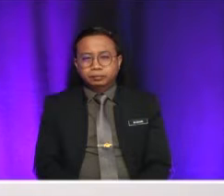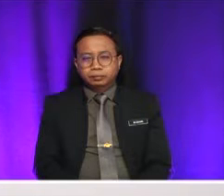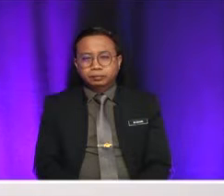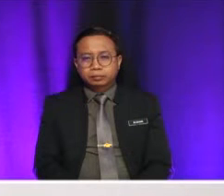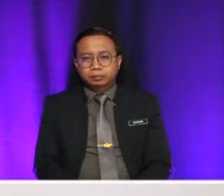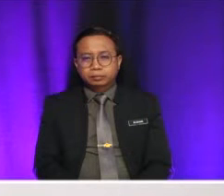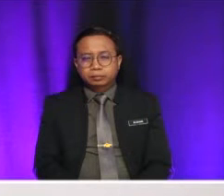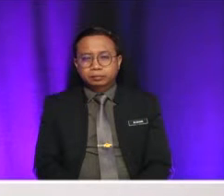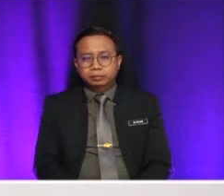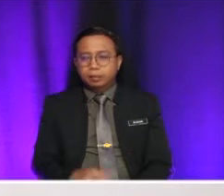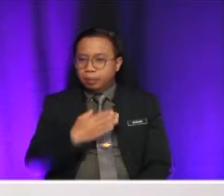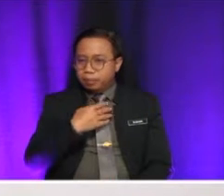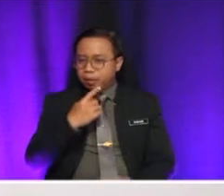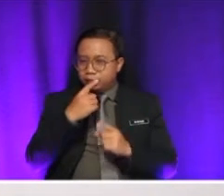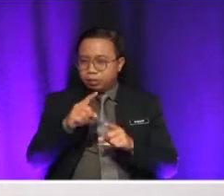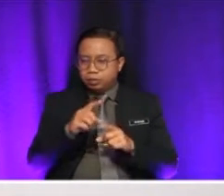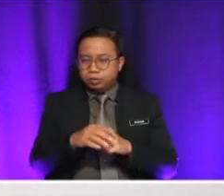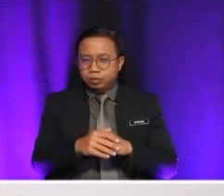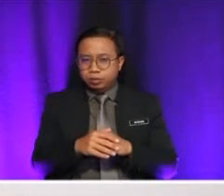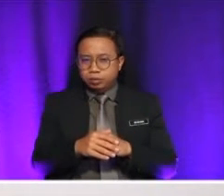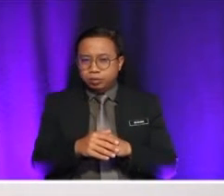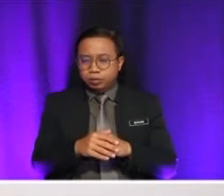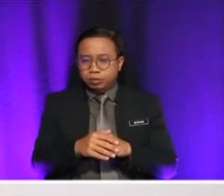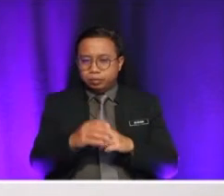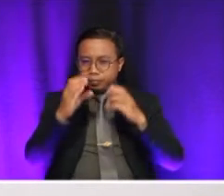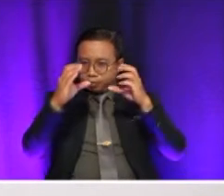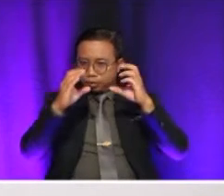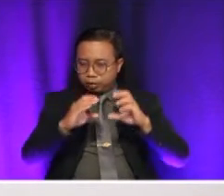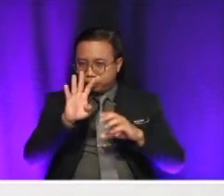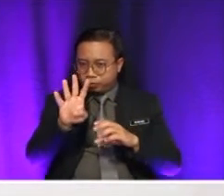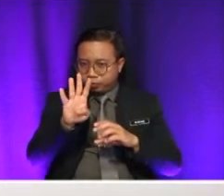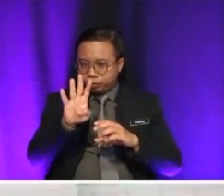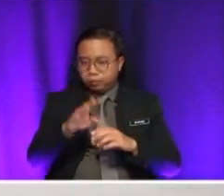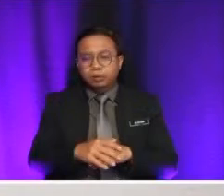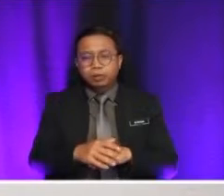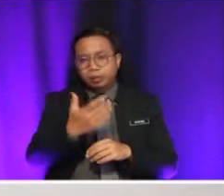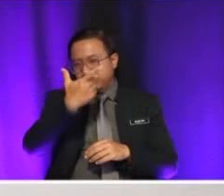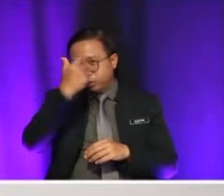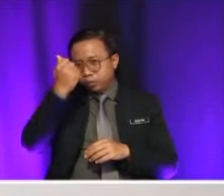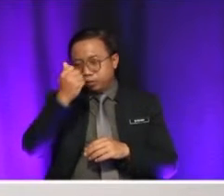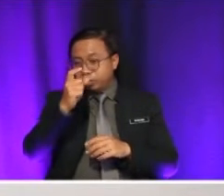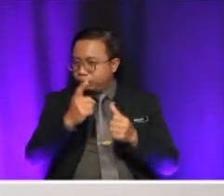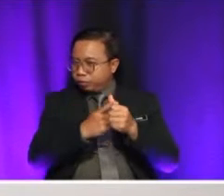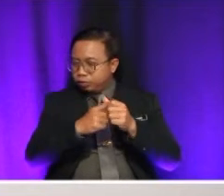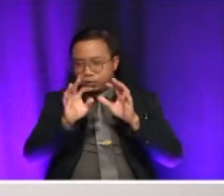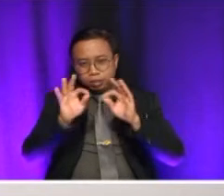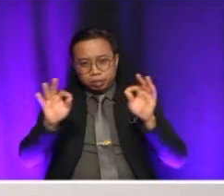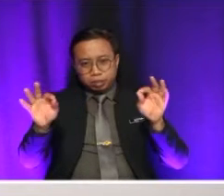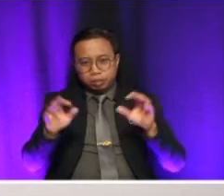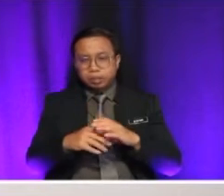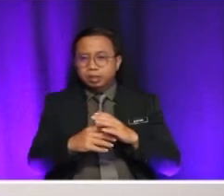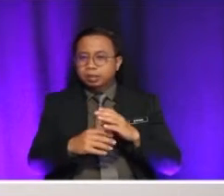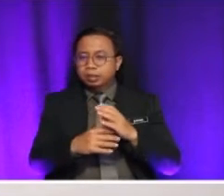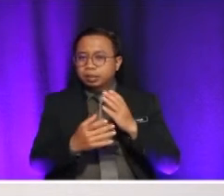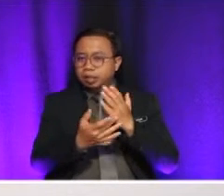My answer would be E for the paragraph 4, because the first sentence of the paragraph, it says solar technology can